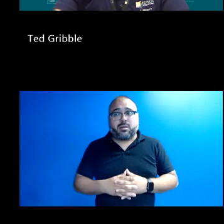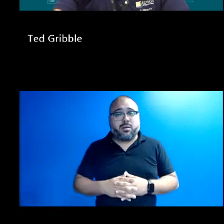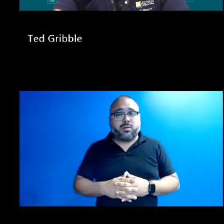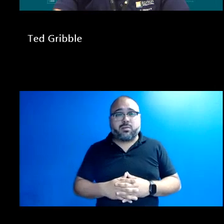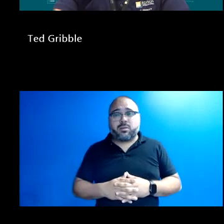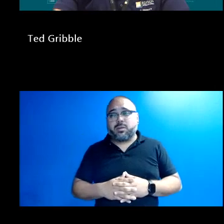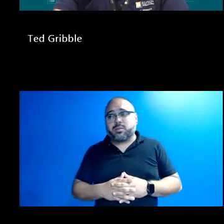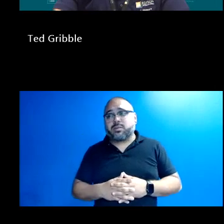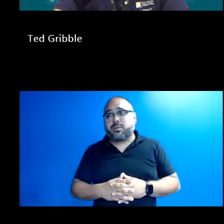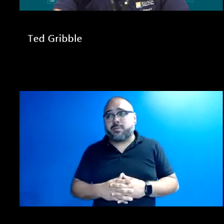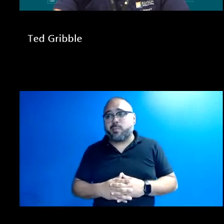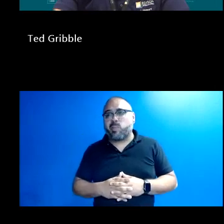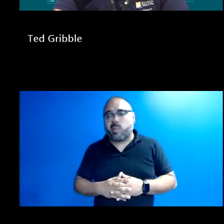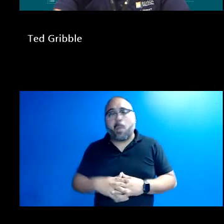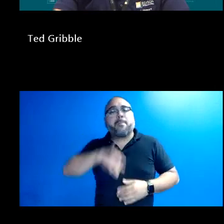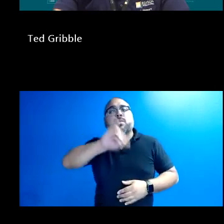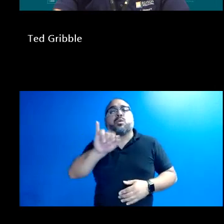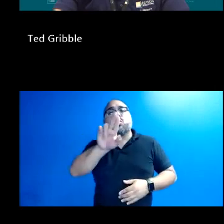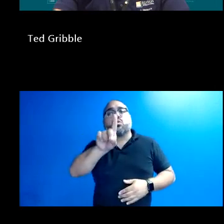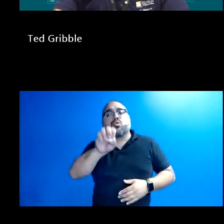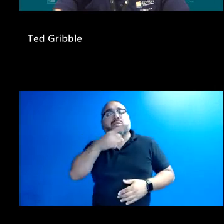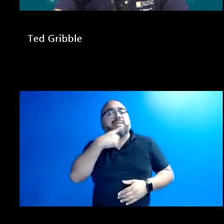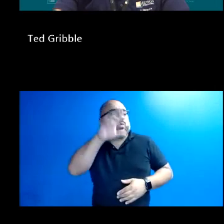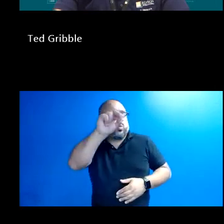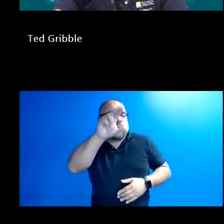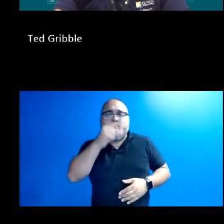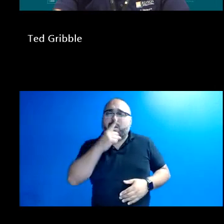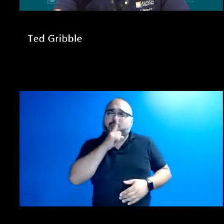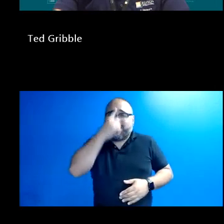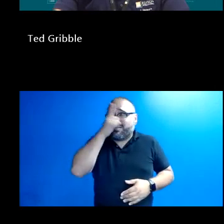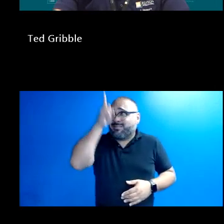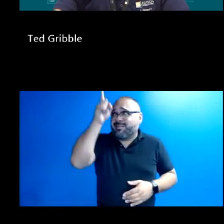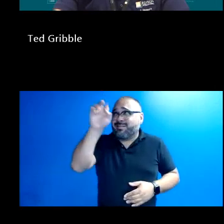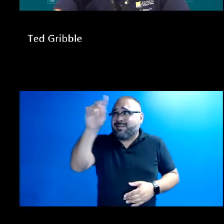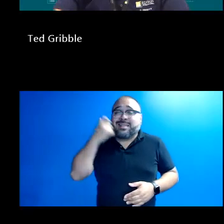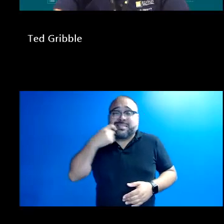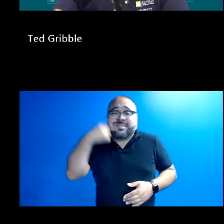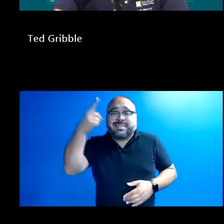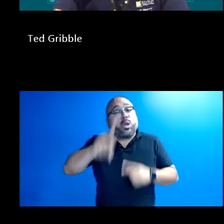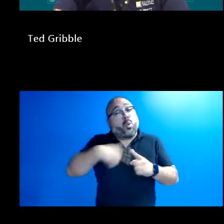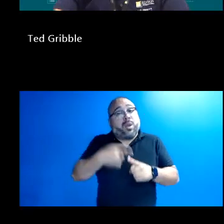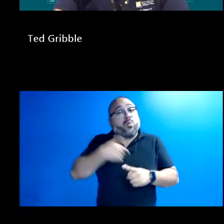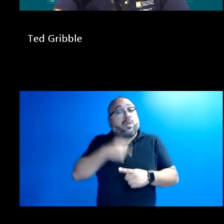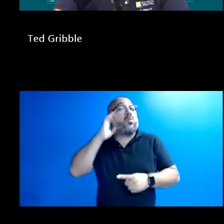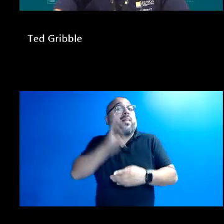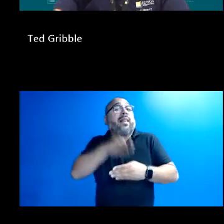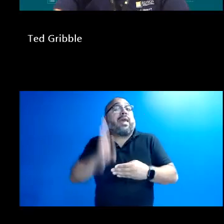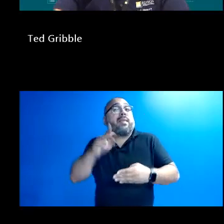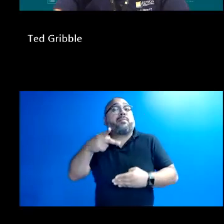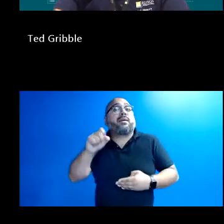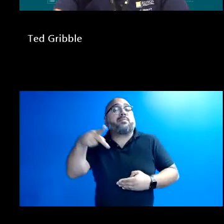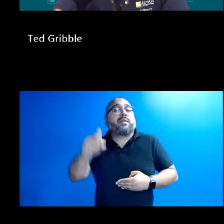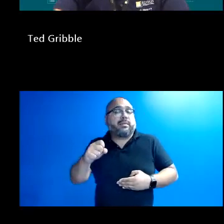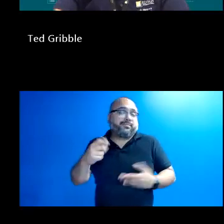I think that really kind of goes back to what Ted was saying, and the question is, when will we end PSPS? I think,